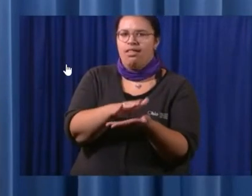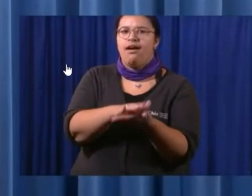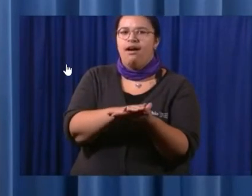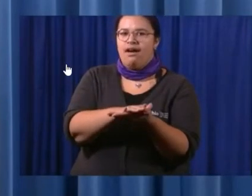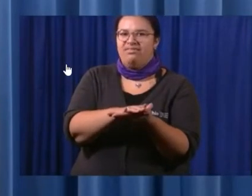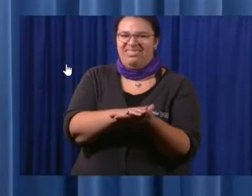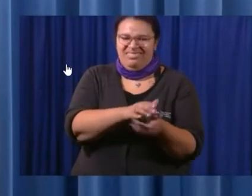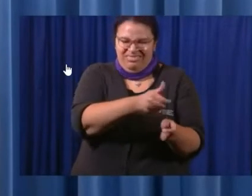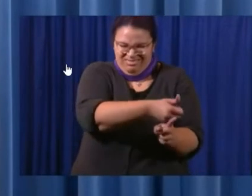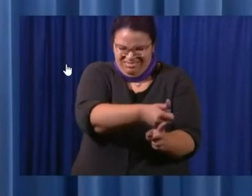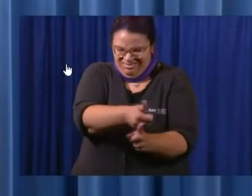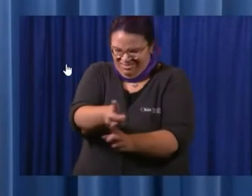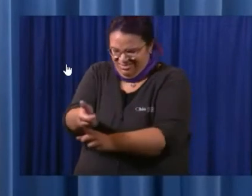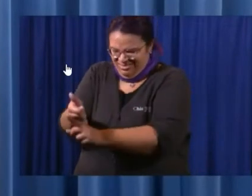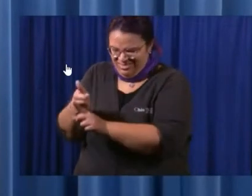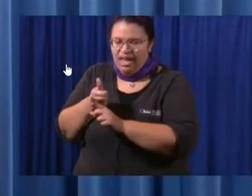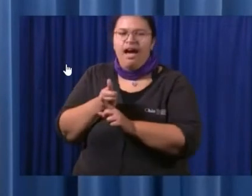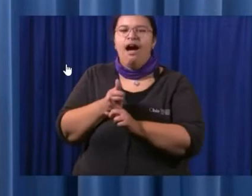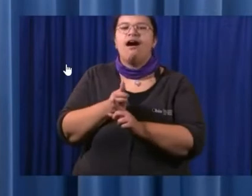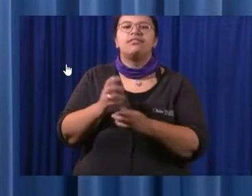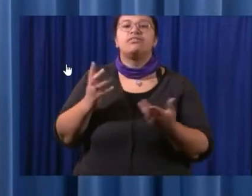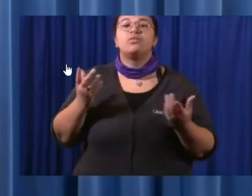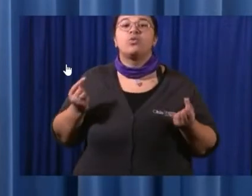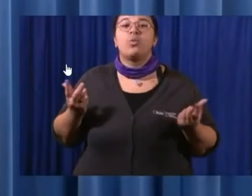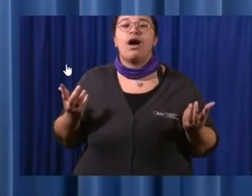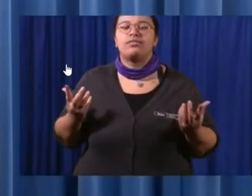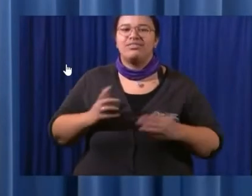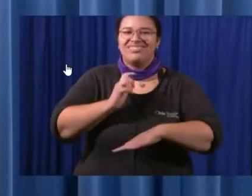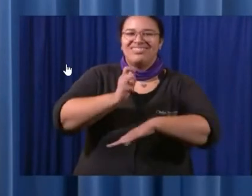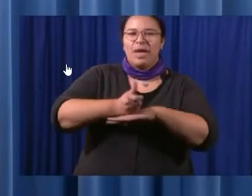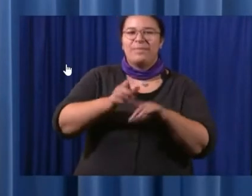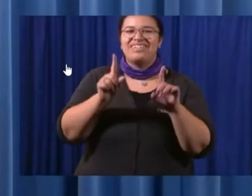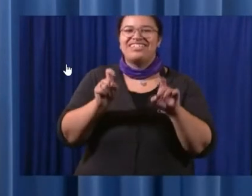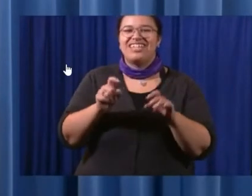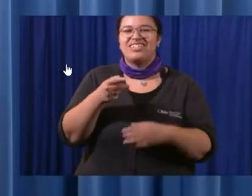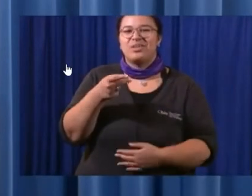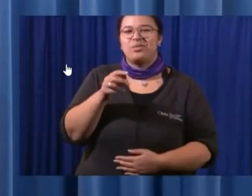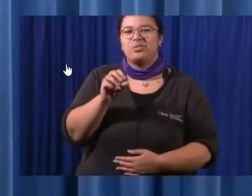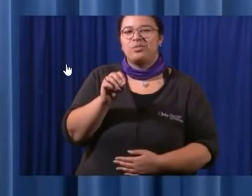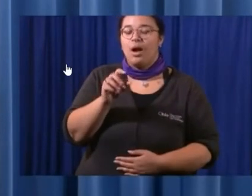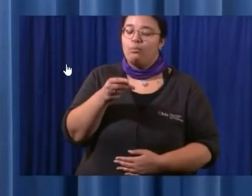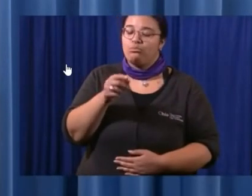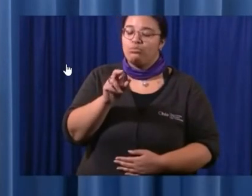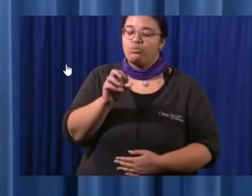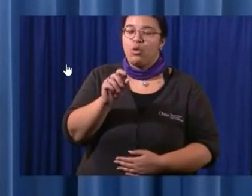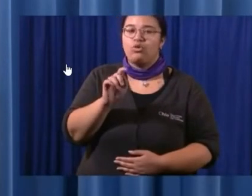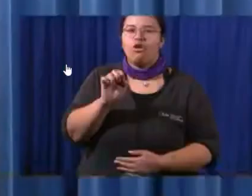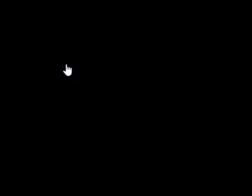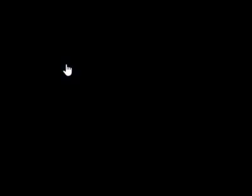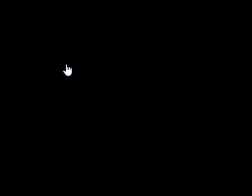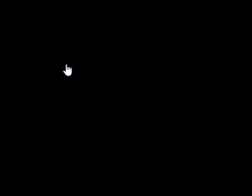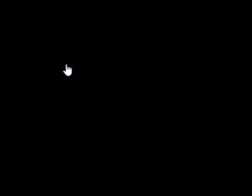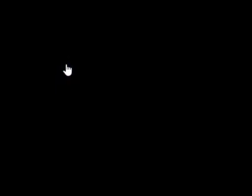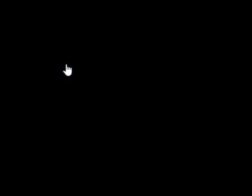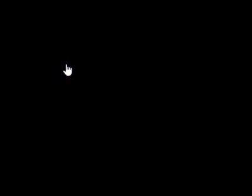develop some testing protocol, and I didn't mention this before, but